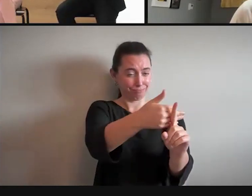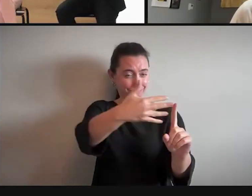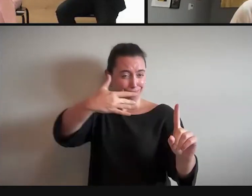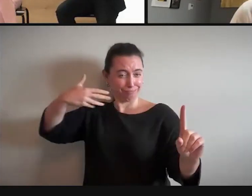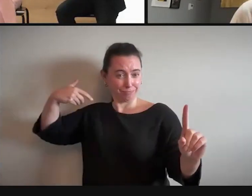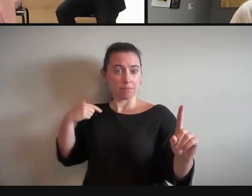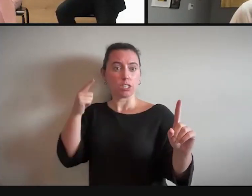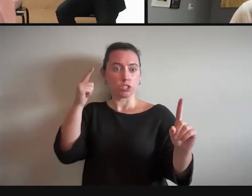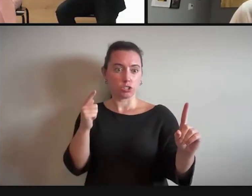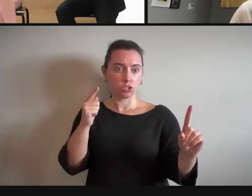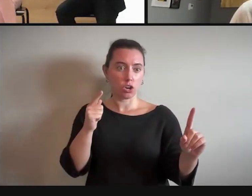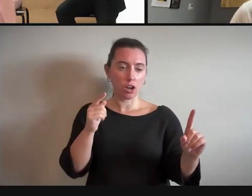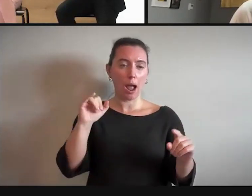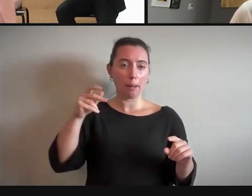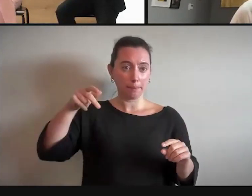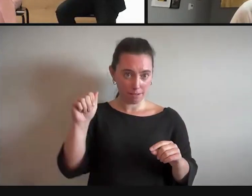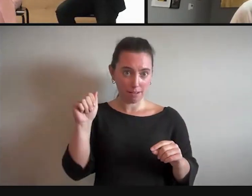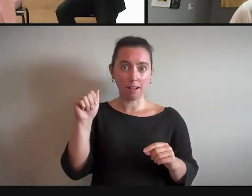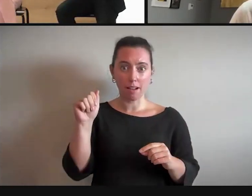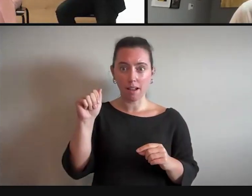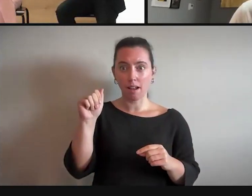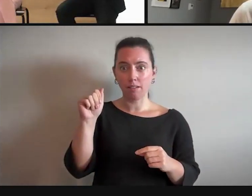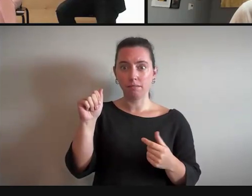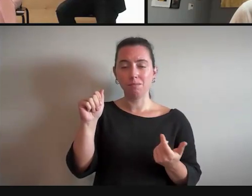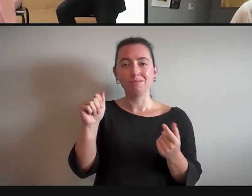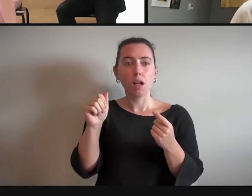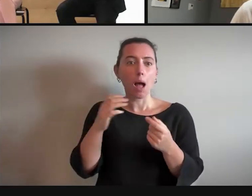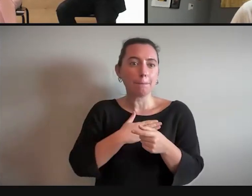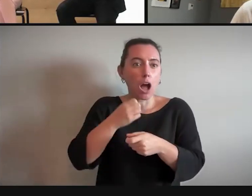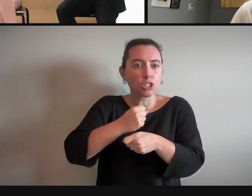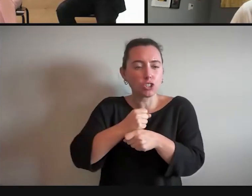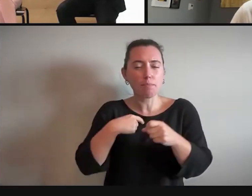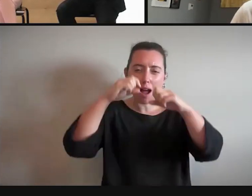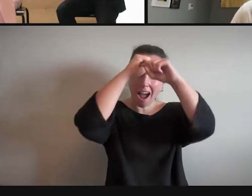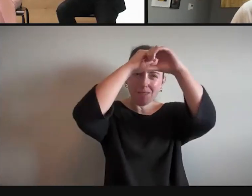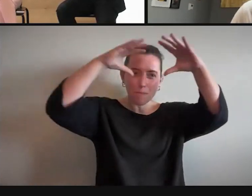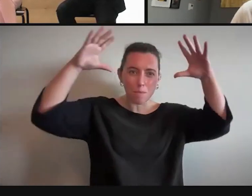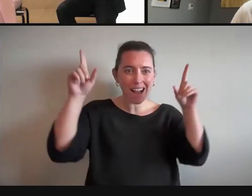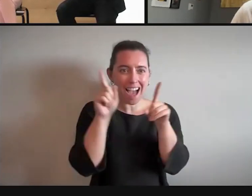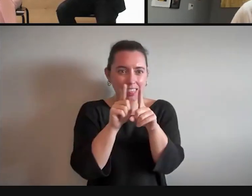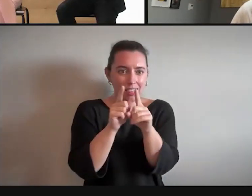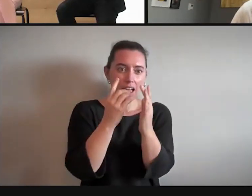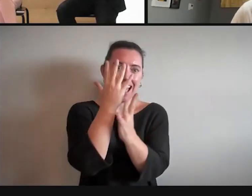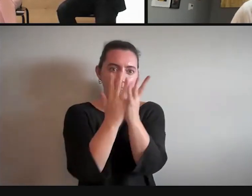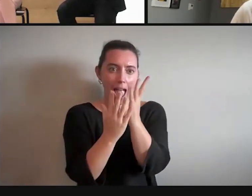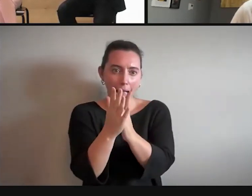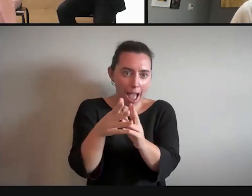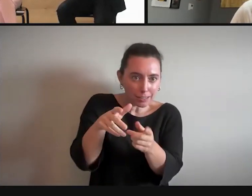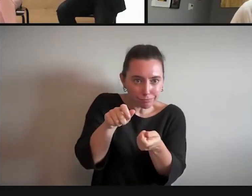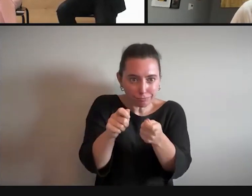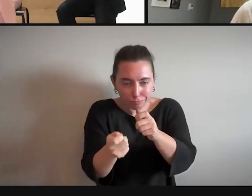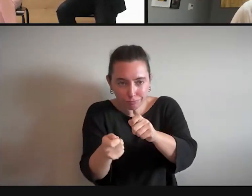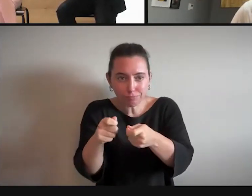And that time I really compared my job like a craftsman, and so I've been doing things for years. And after